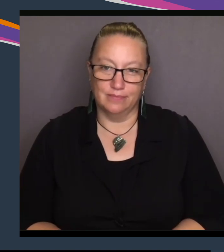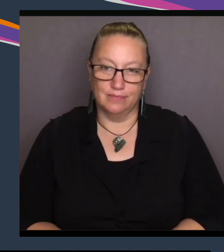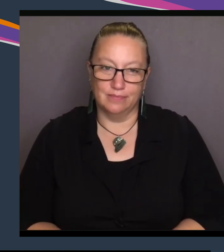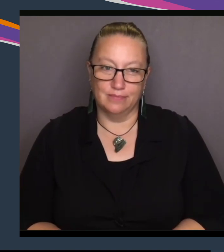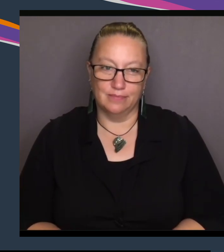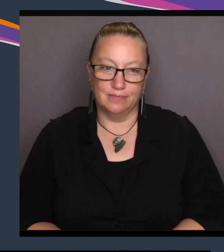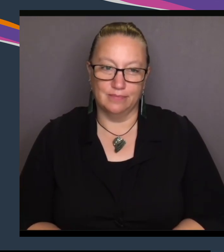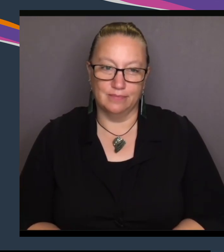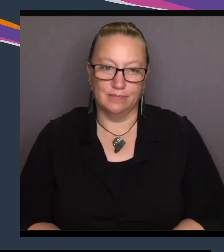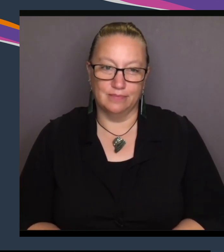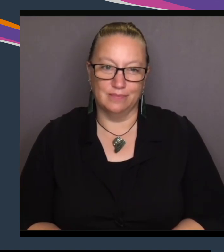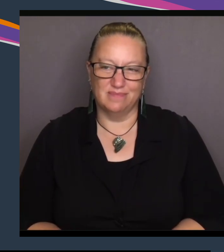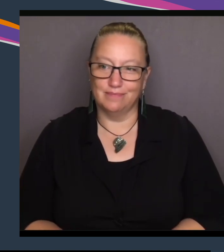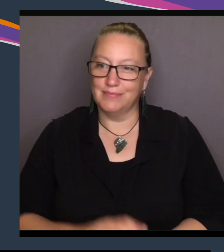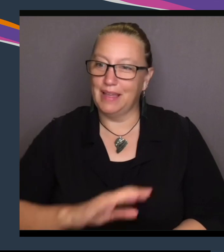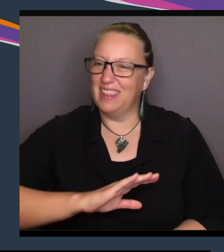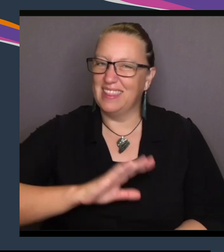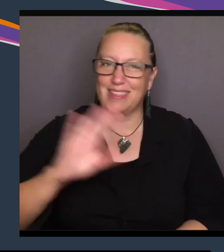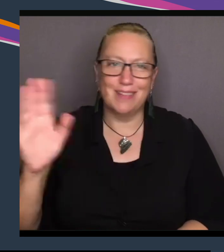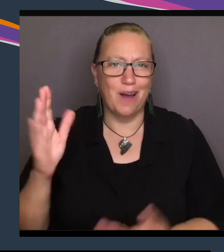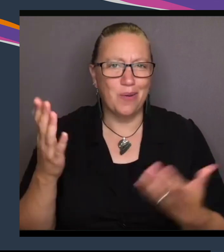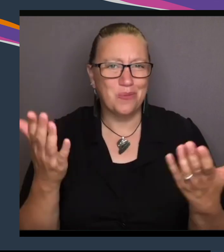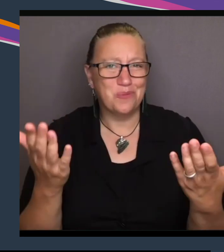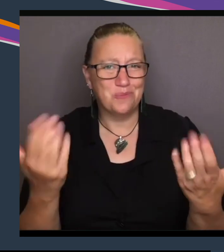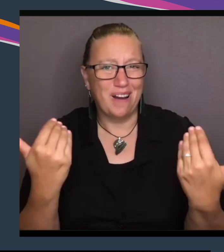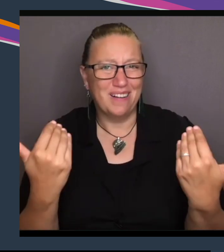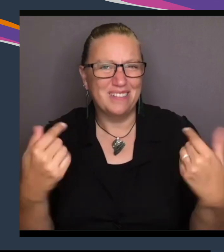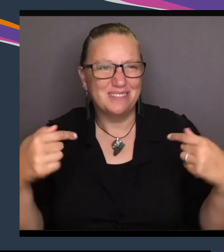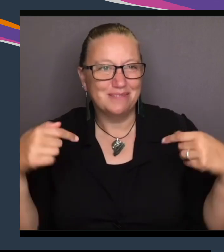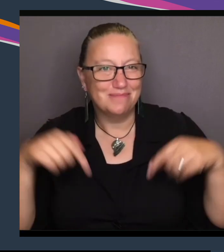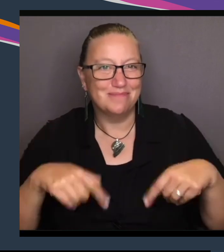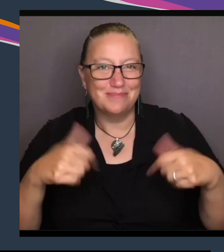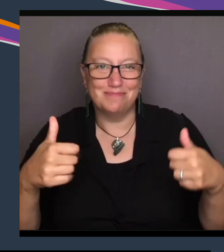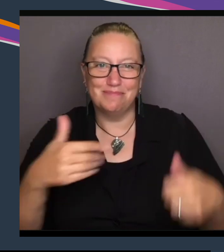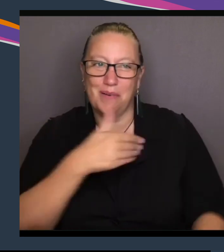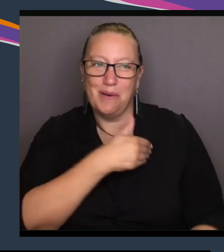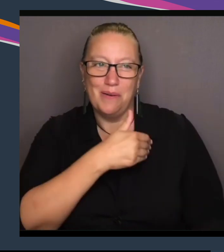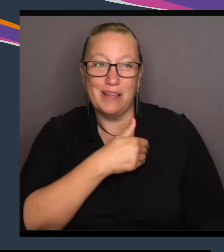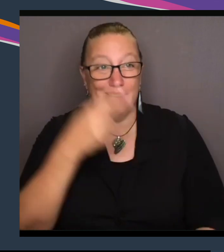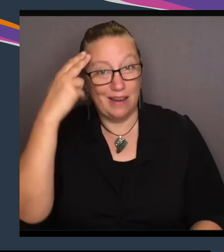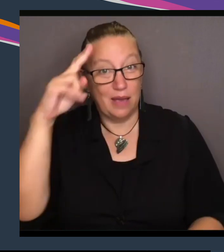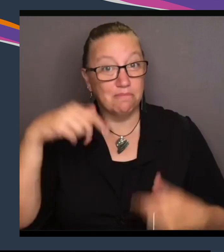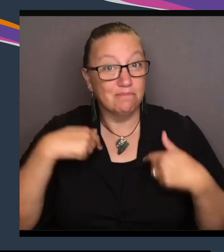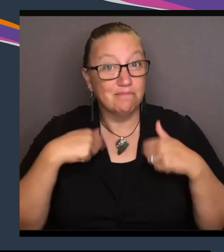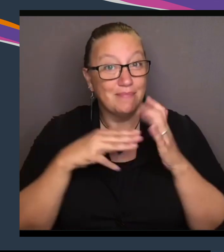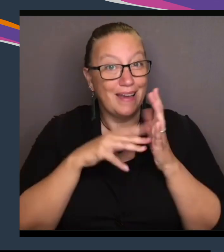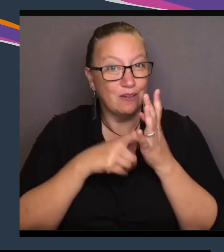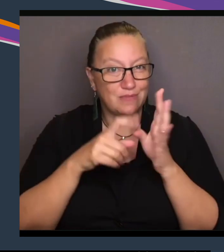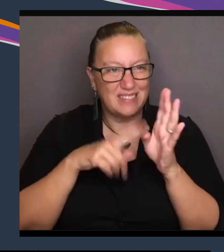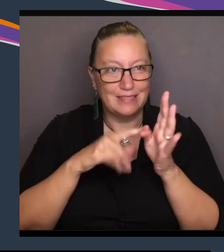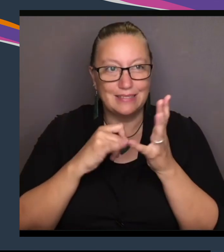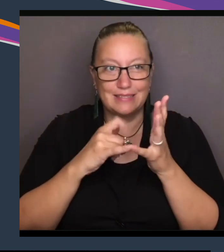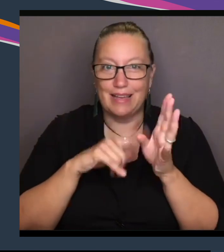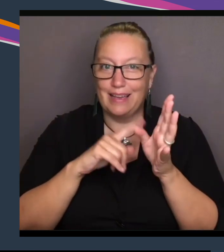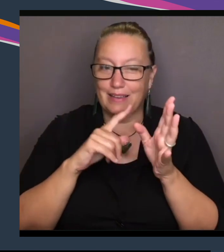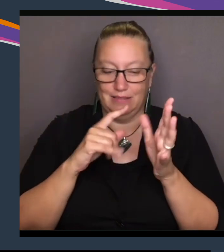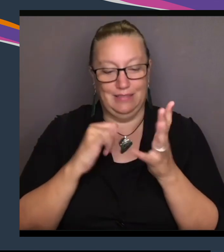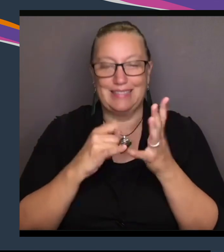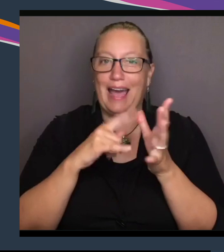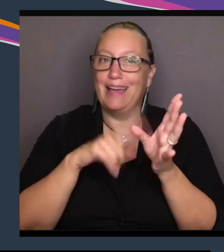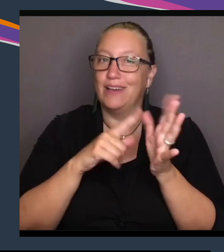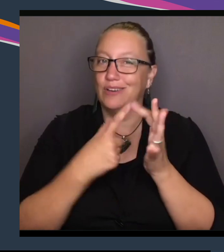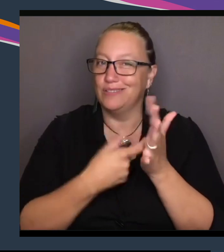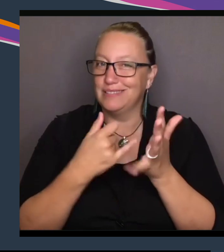Okay, well, welcome everyone and good morning. My name is Mary Sayers and I'm the CEO of the